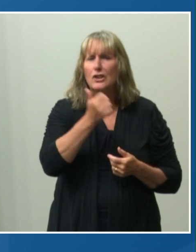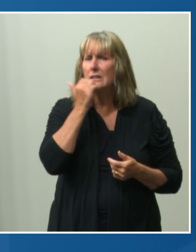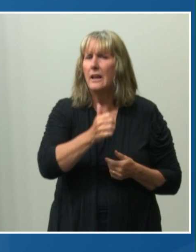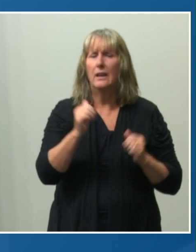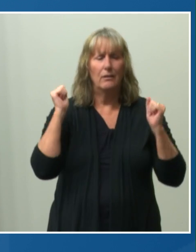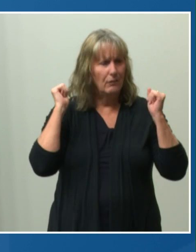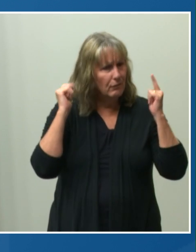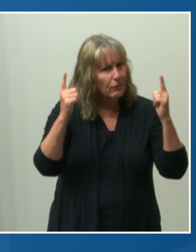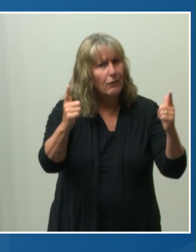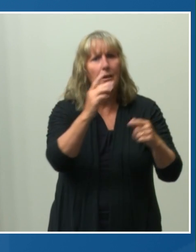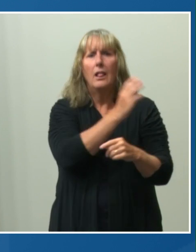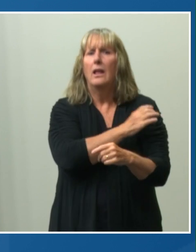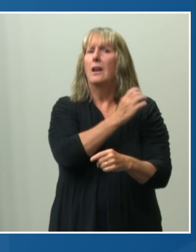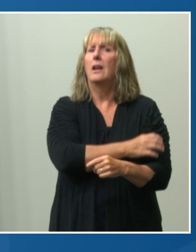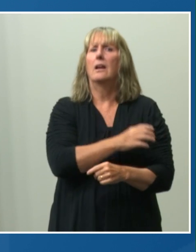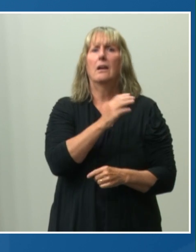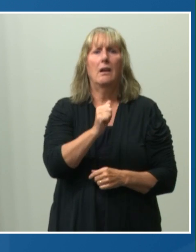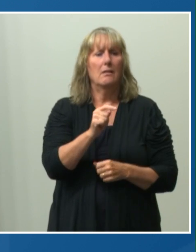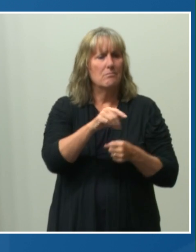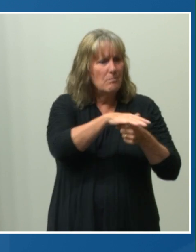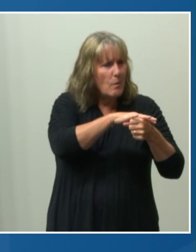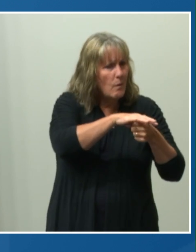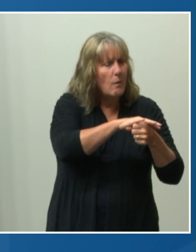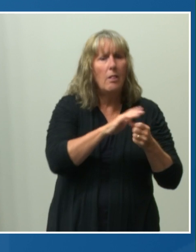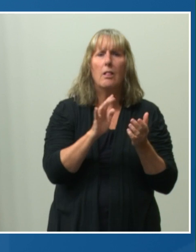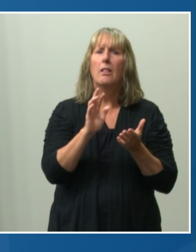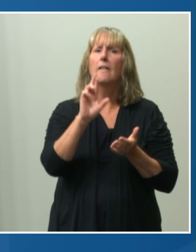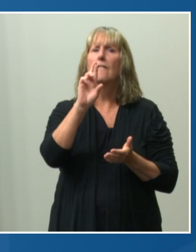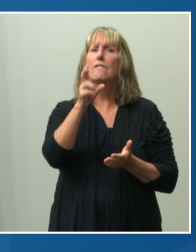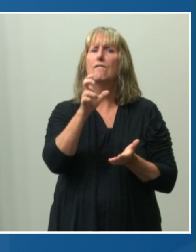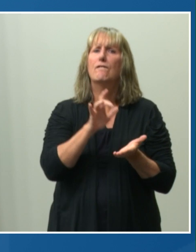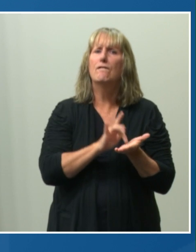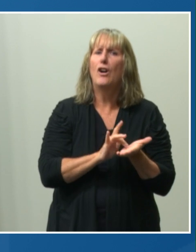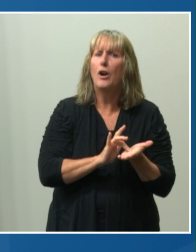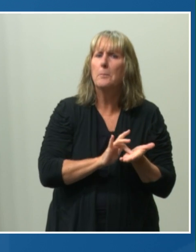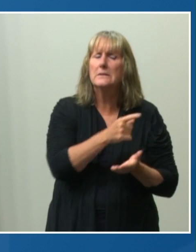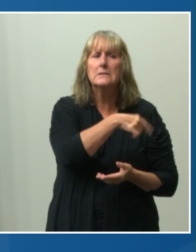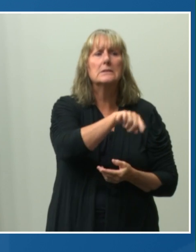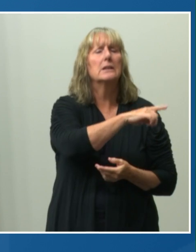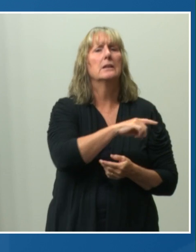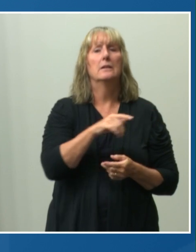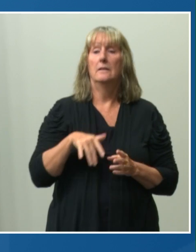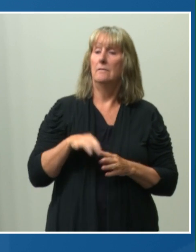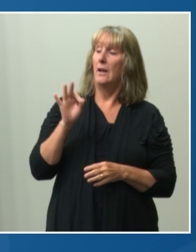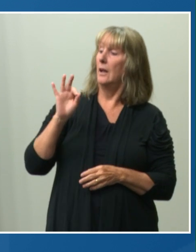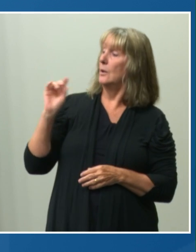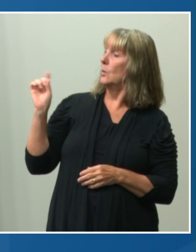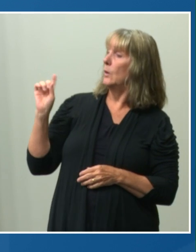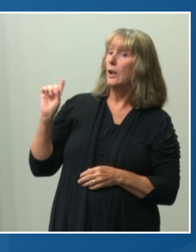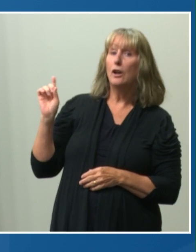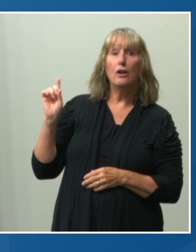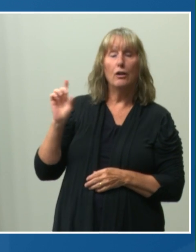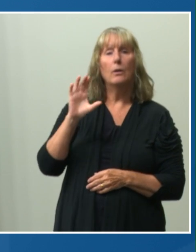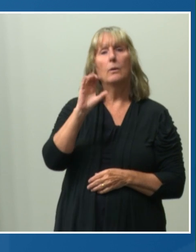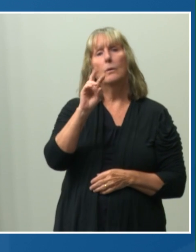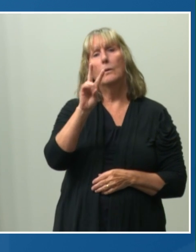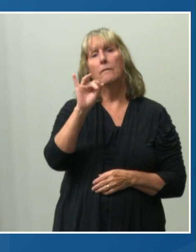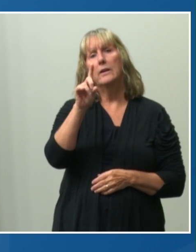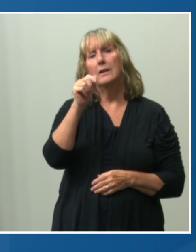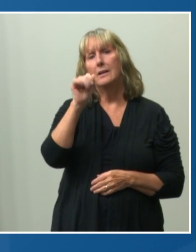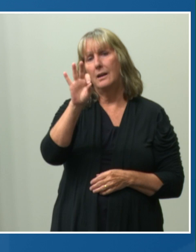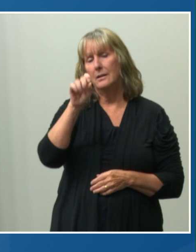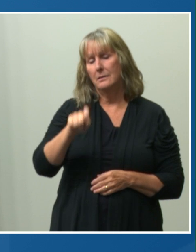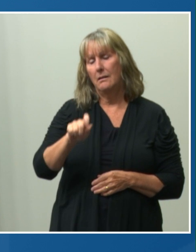all clinics and at local pharmacies. You can find upcoming vaccination clinics at